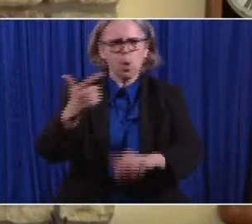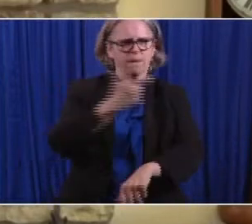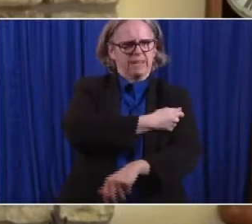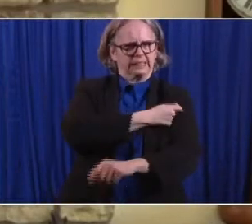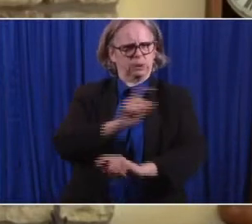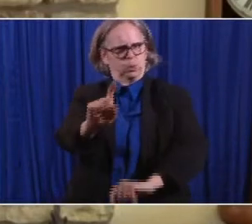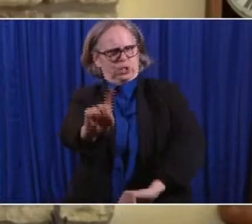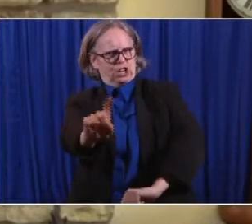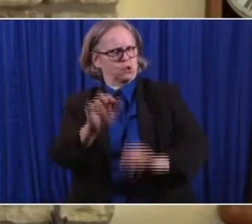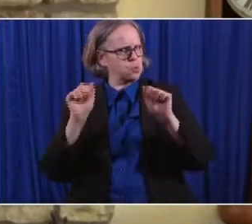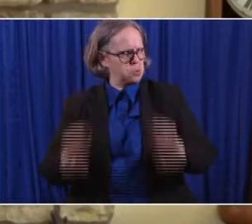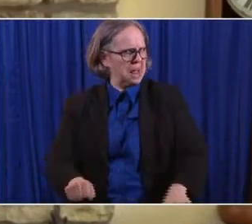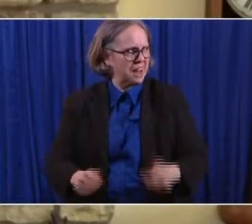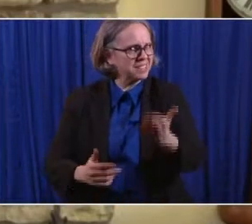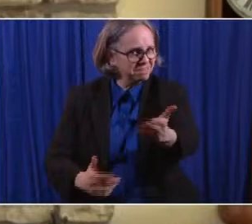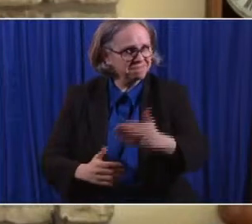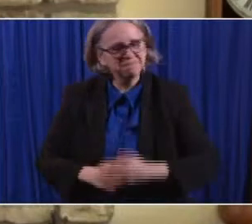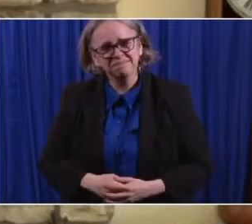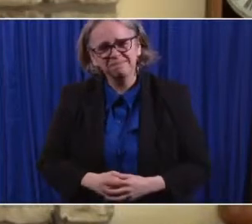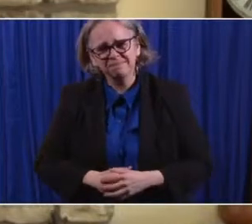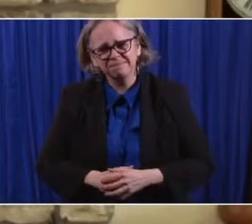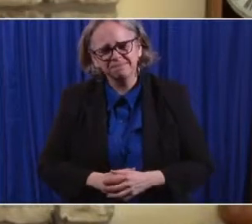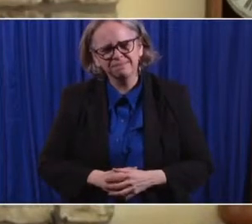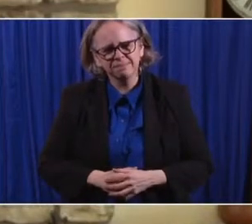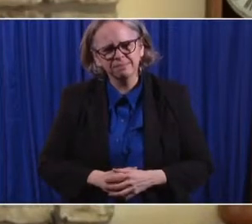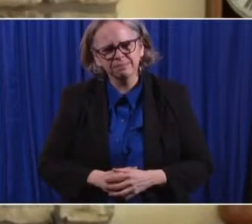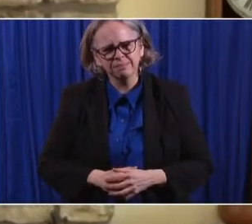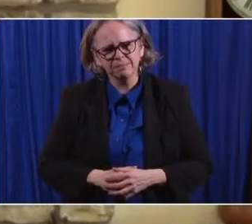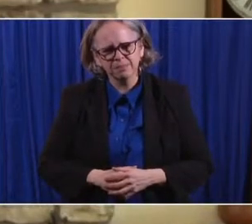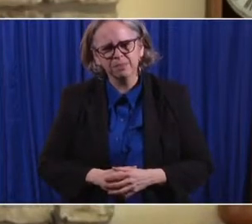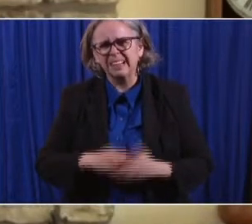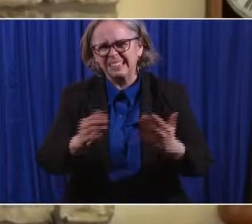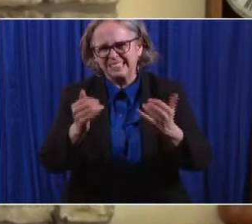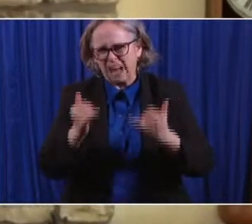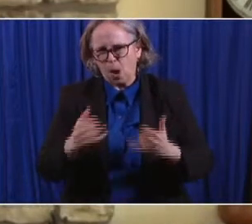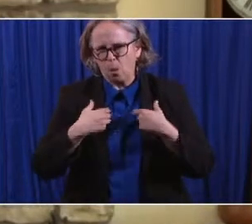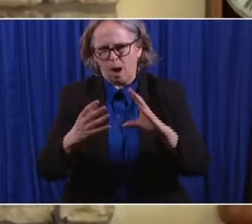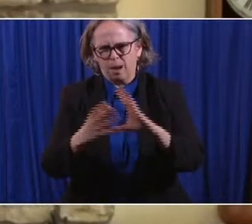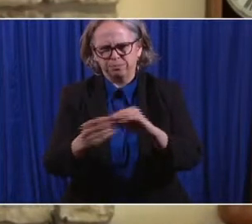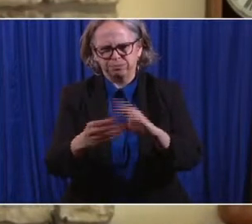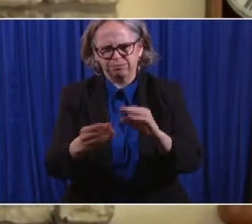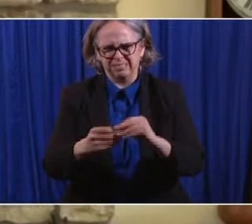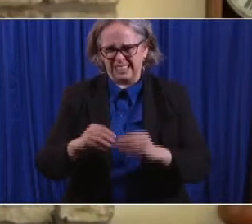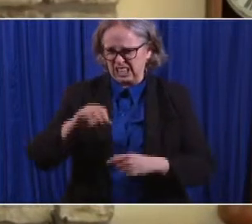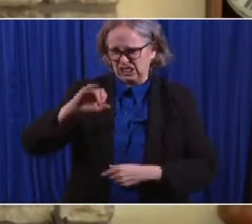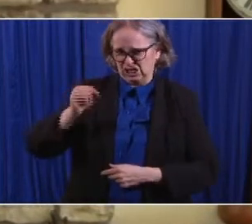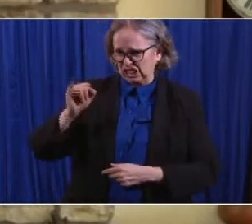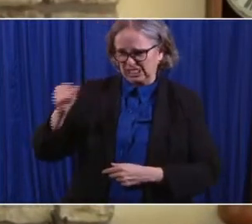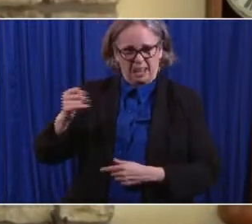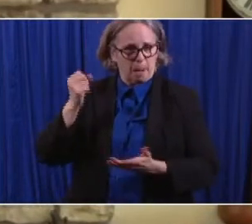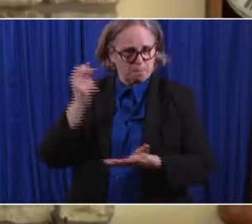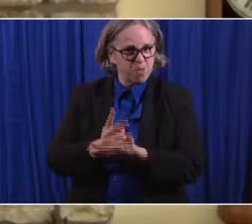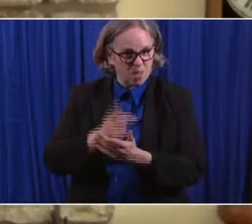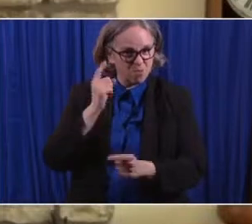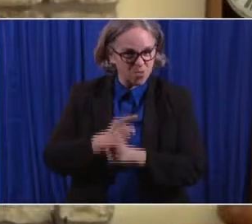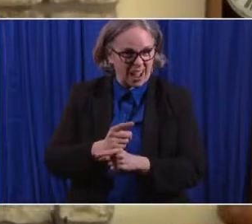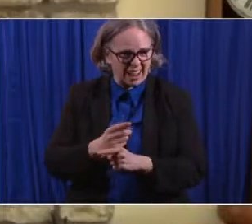Now, because of the additional doses and because of what we're seeing as far as the